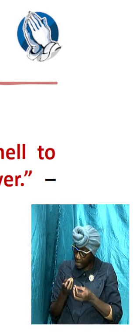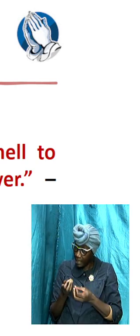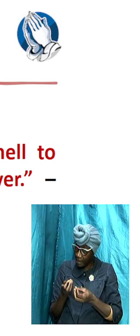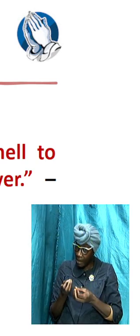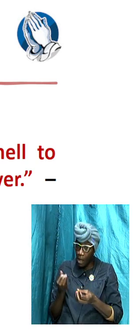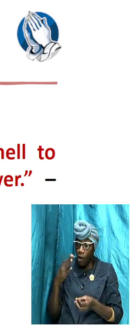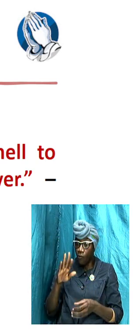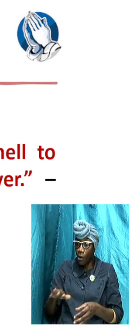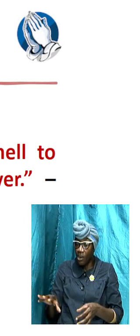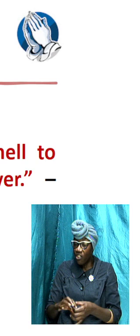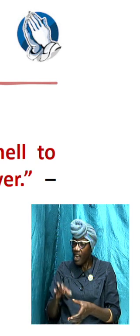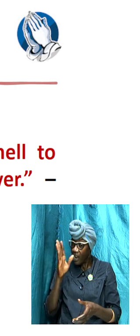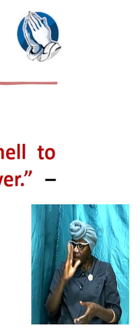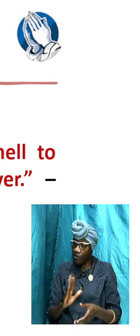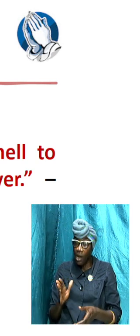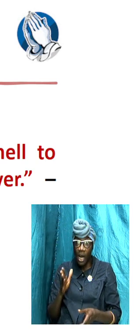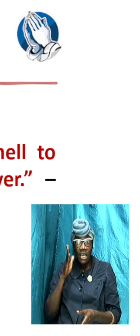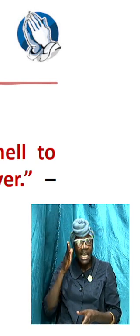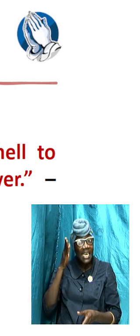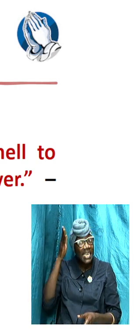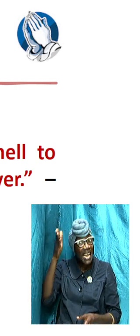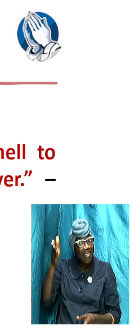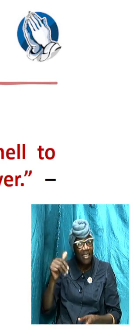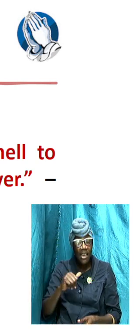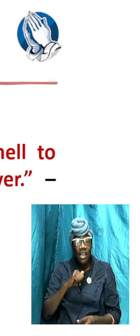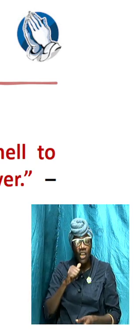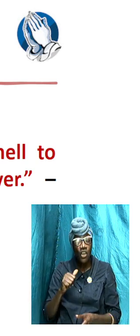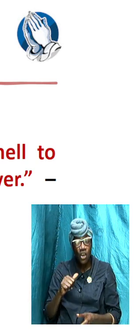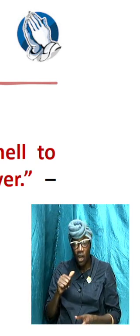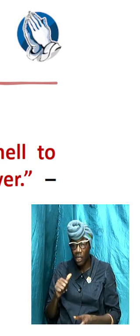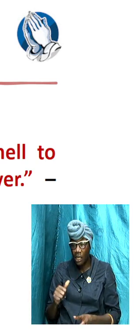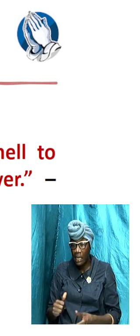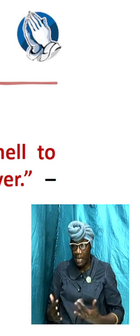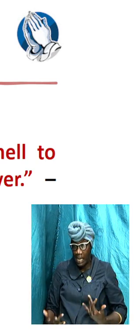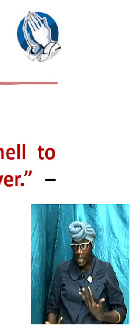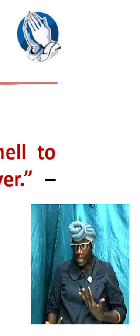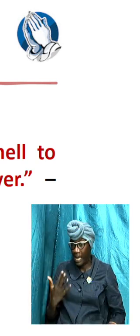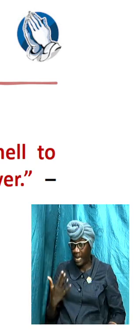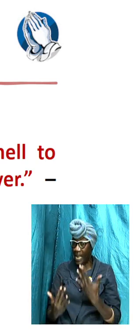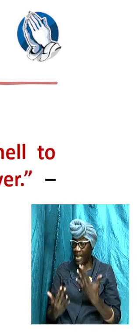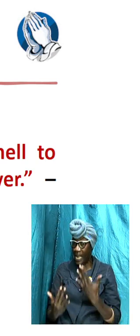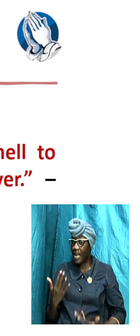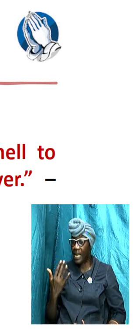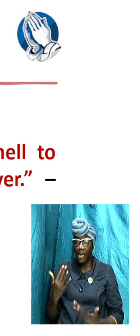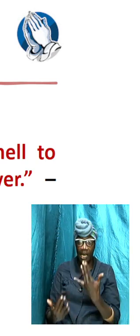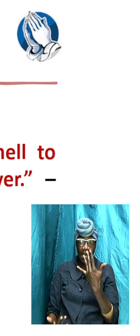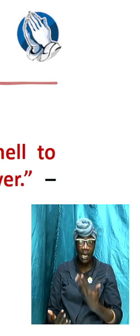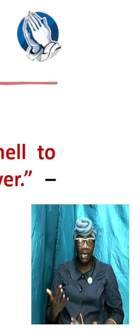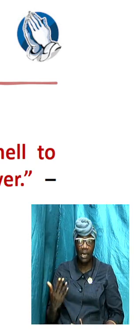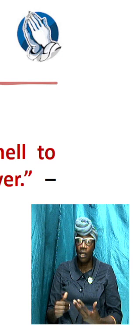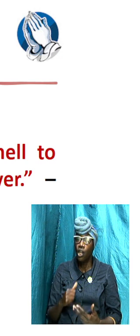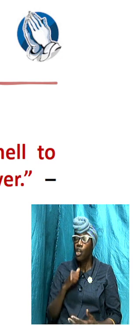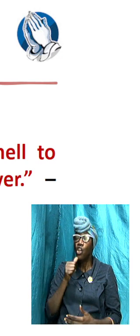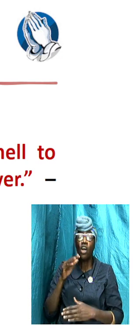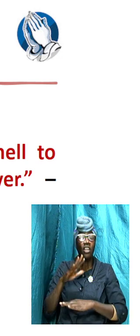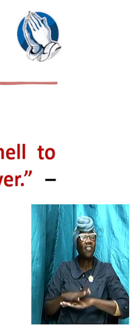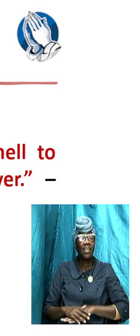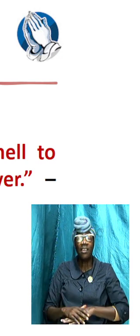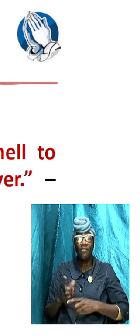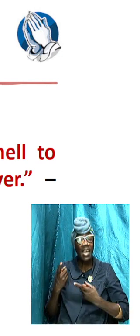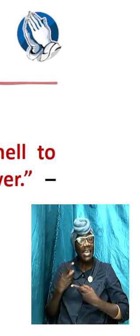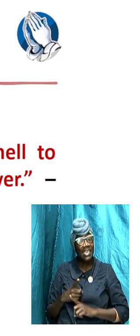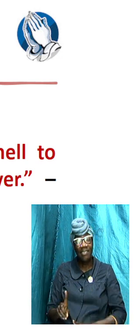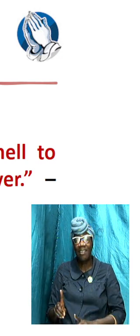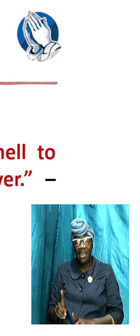destiny is not torment. Your destiny is not a place of fire and unsatisfied desire and